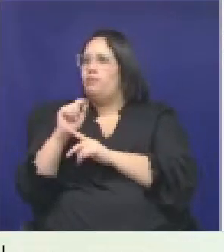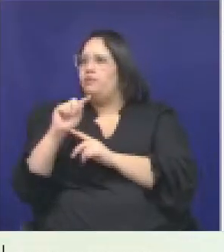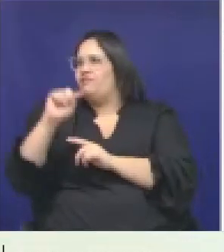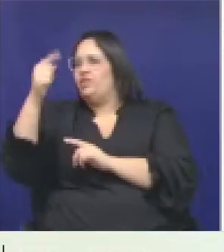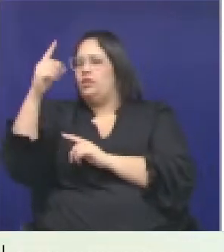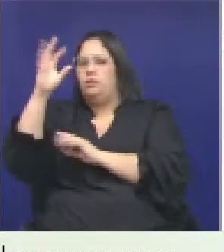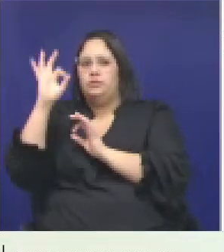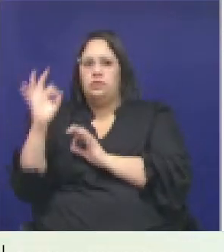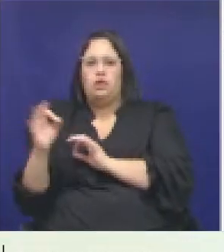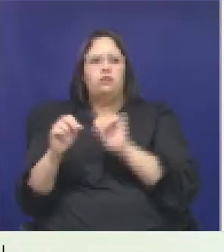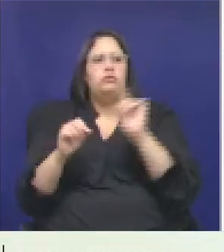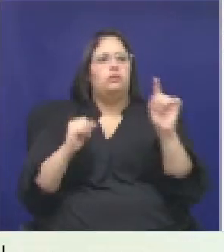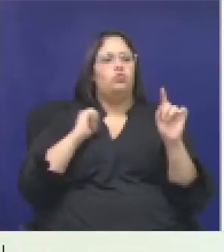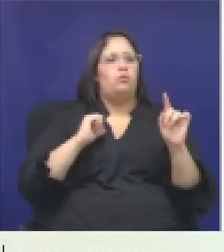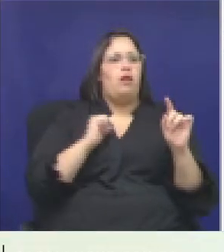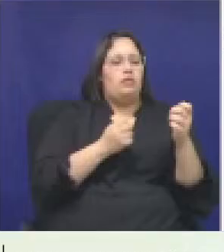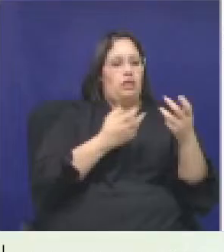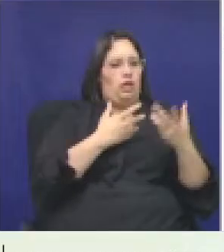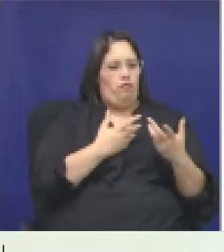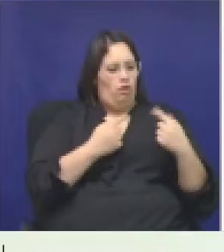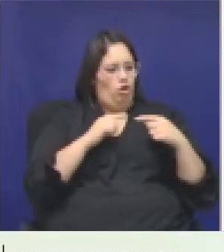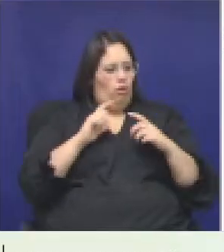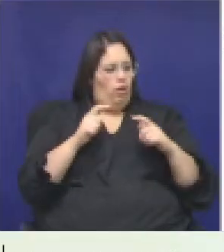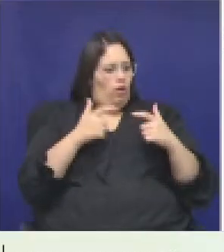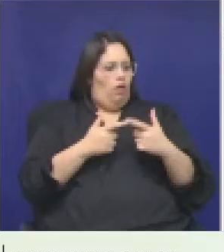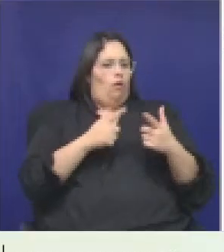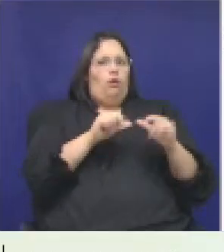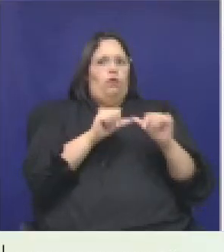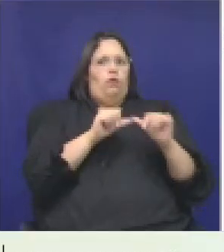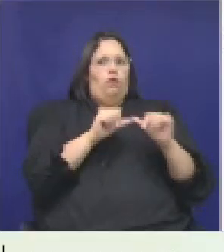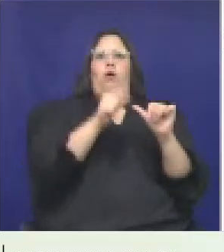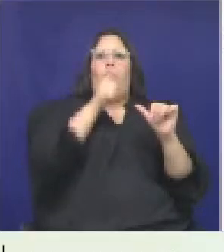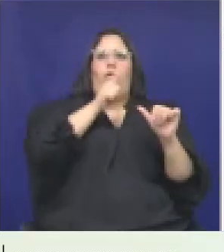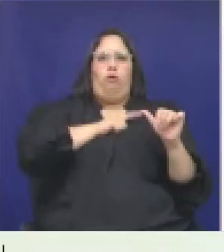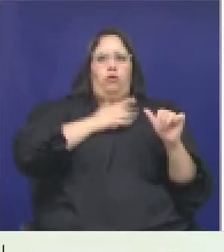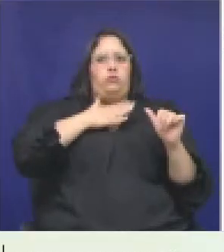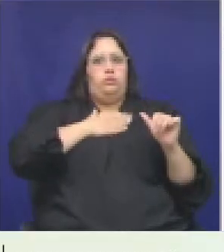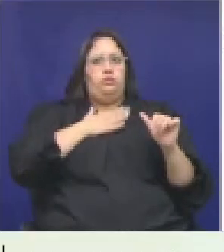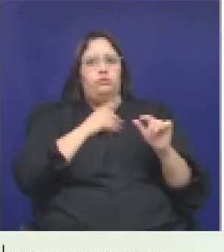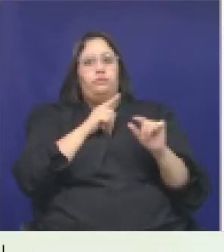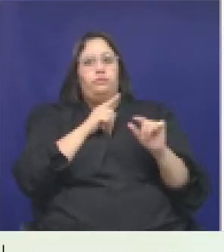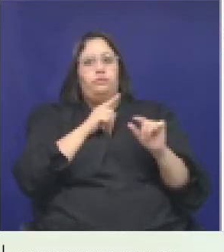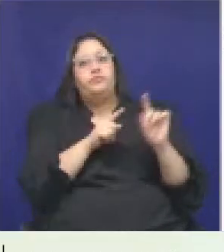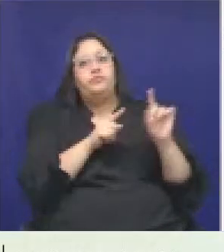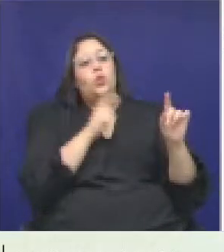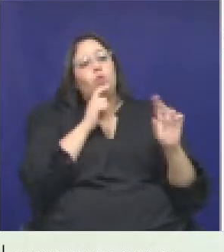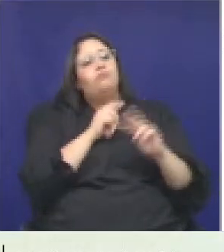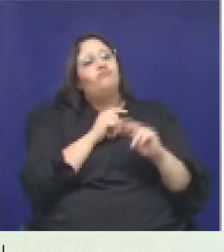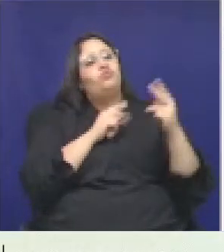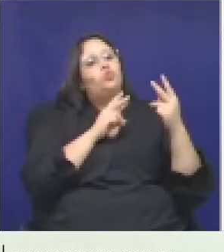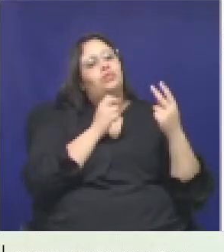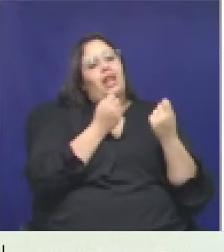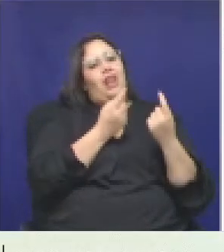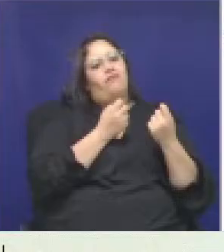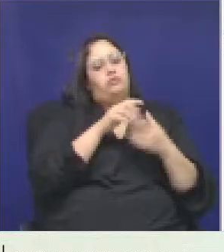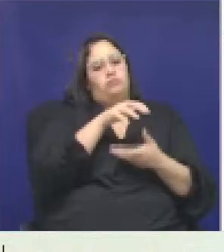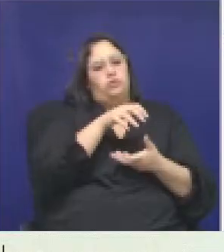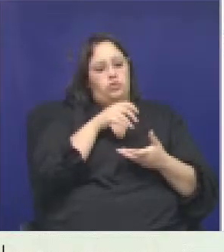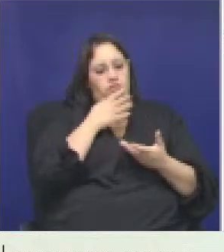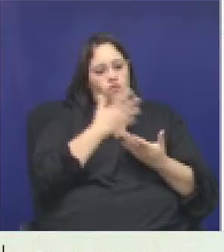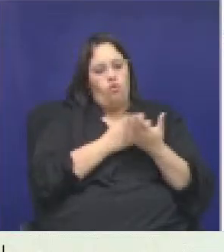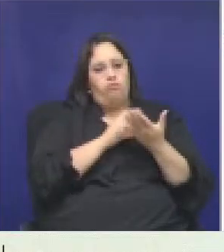is at that level, municipalities come to our committee on a permanent basis telling me that in fact they are using 2011 data to